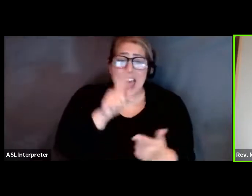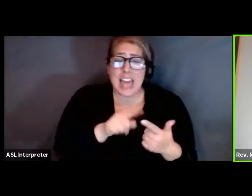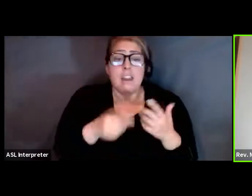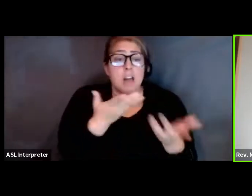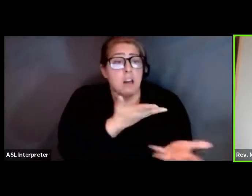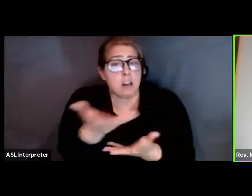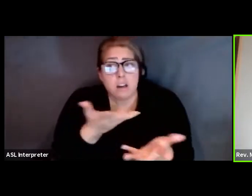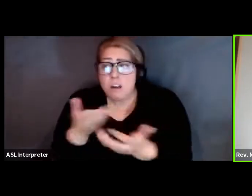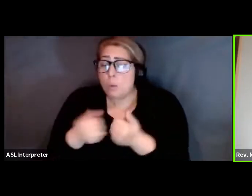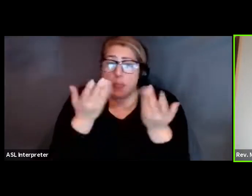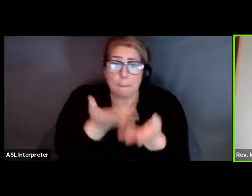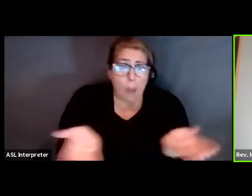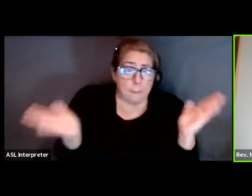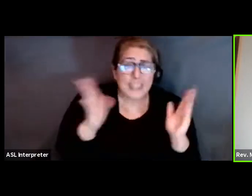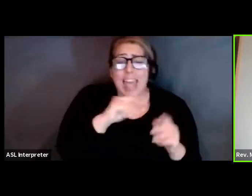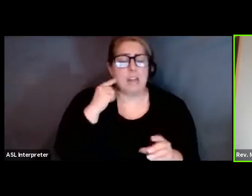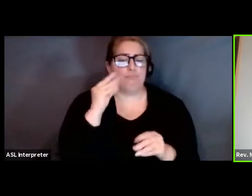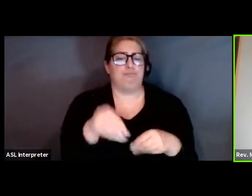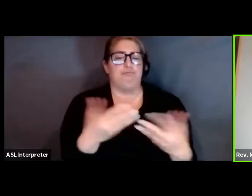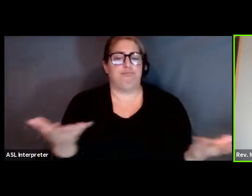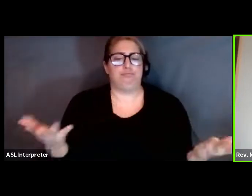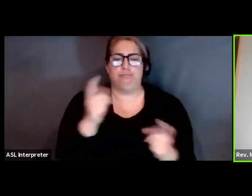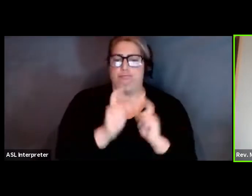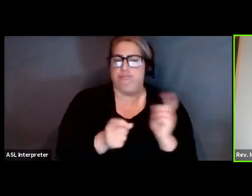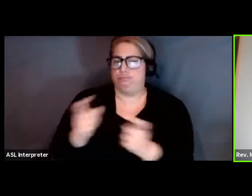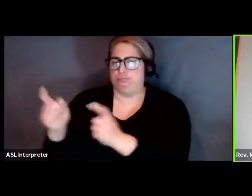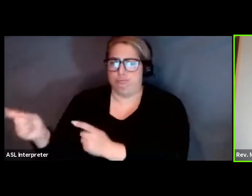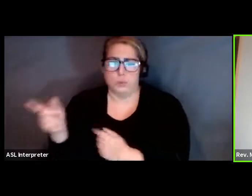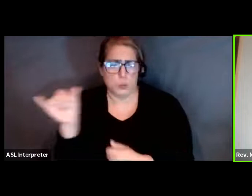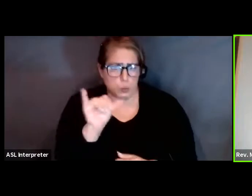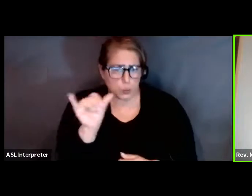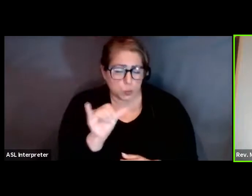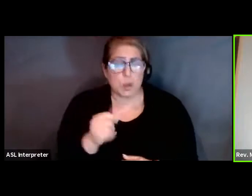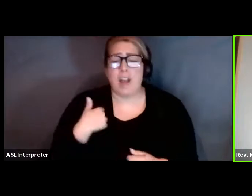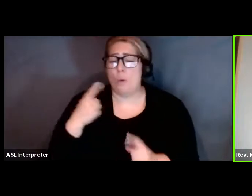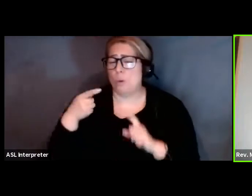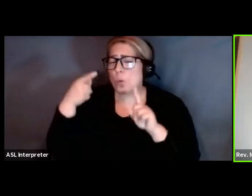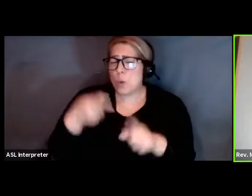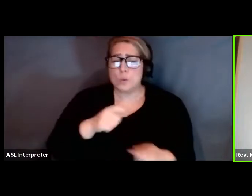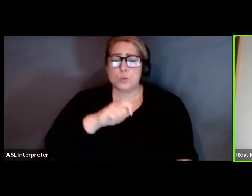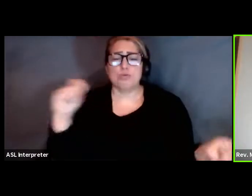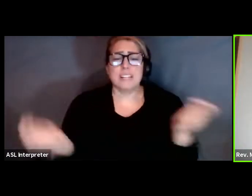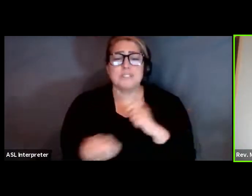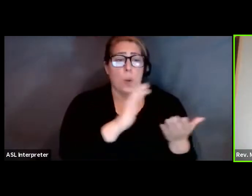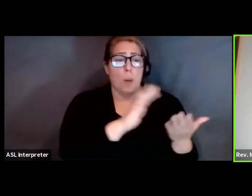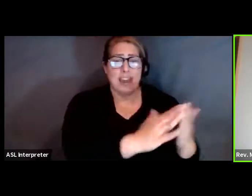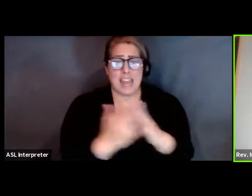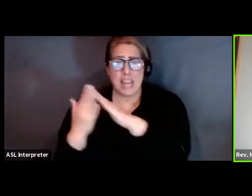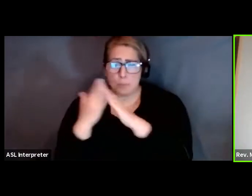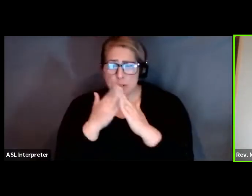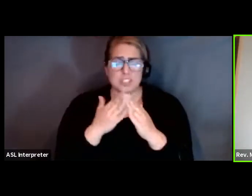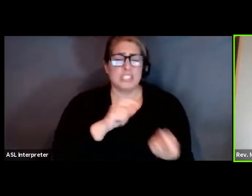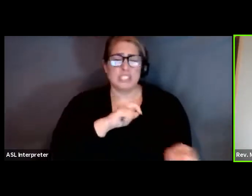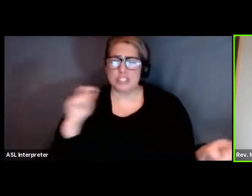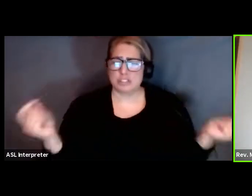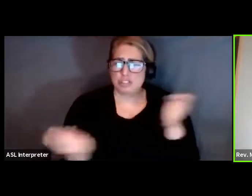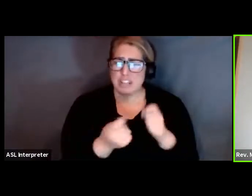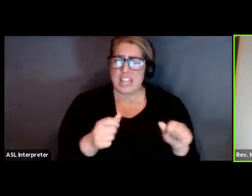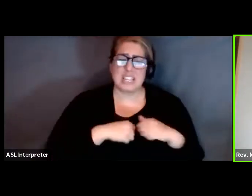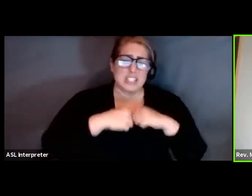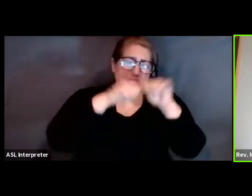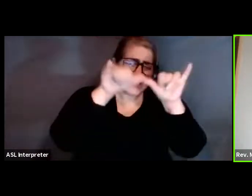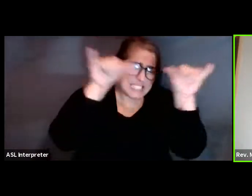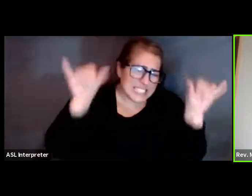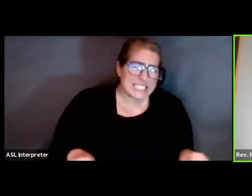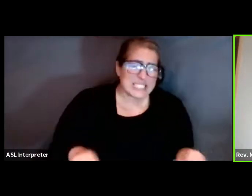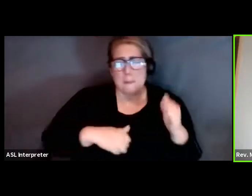are actively seeking to transform our neighborhood by changing systems, organizational structures, and attitudes